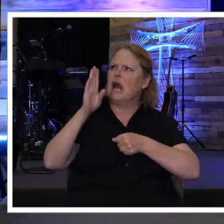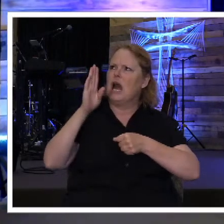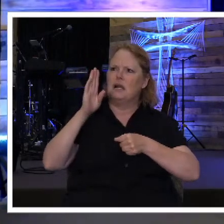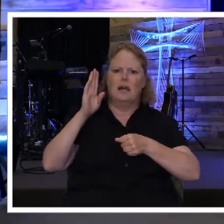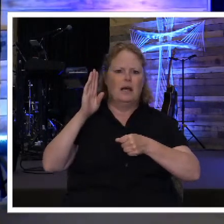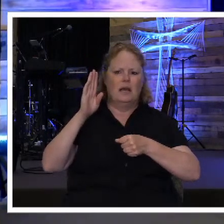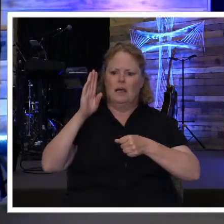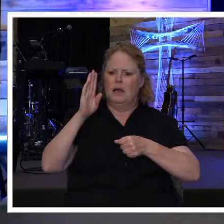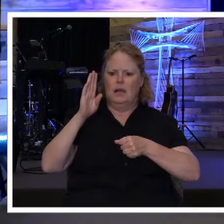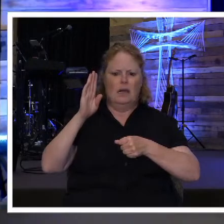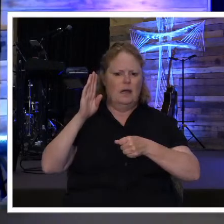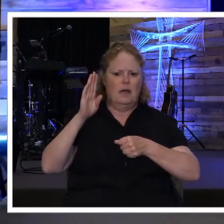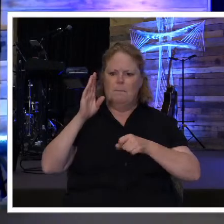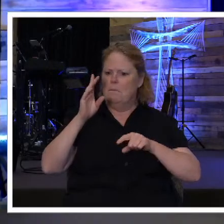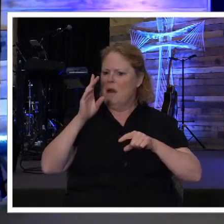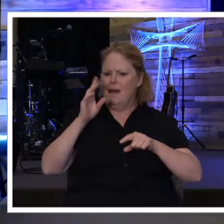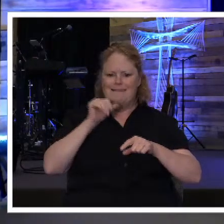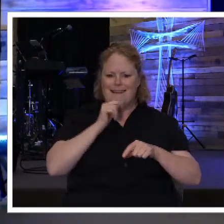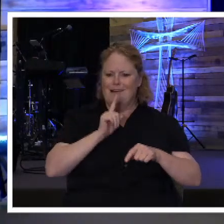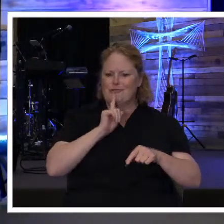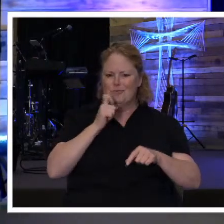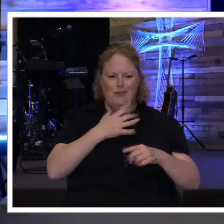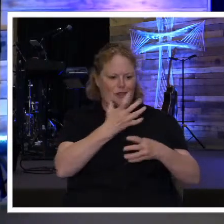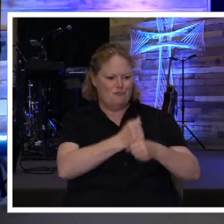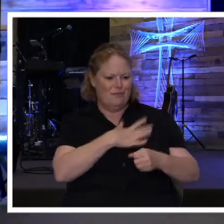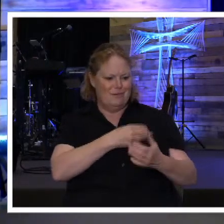Because he had very great wealth.